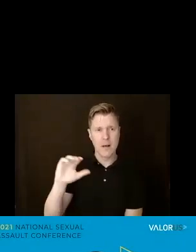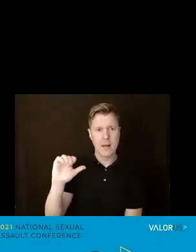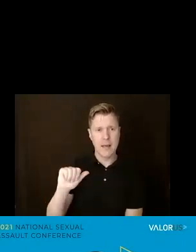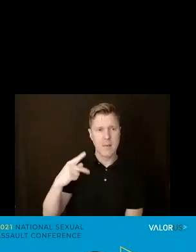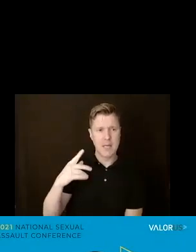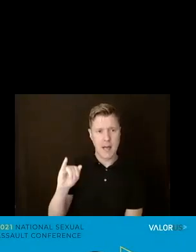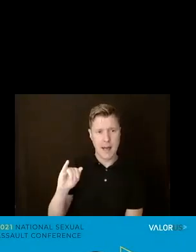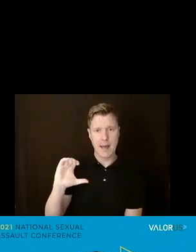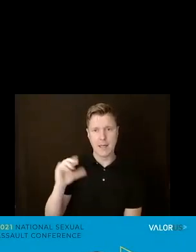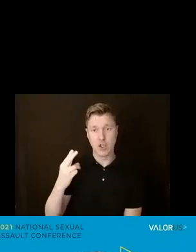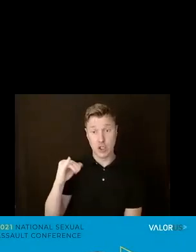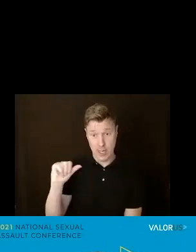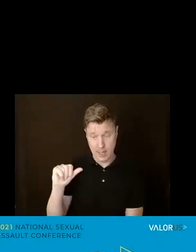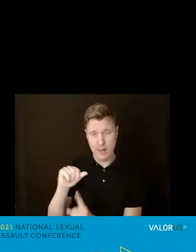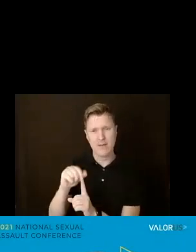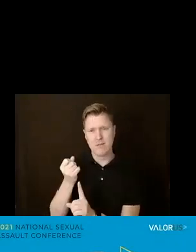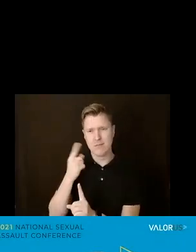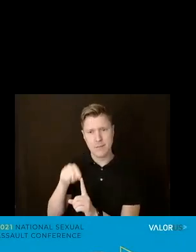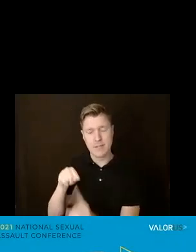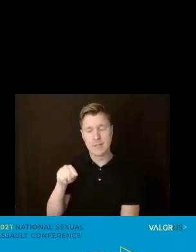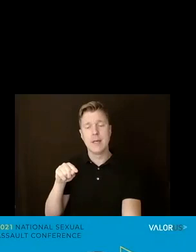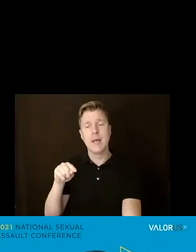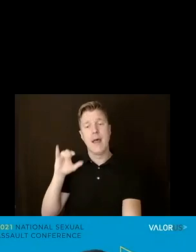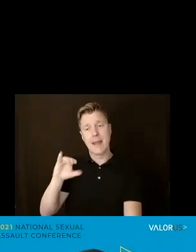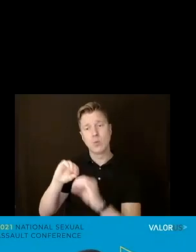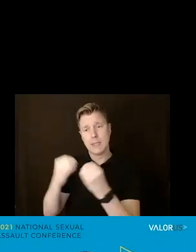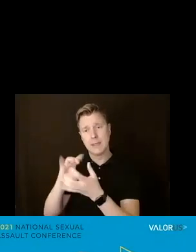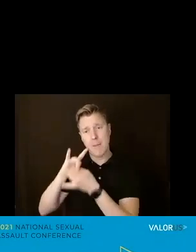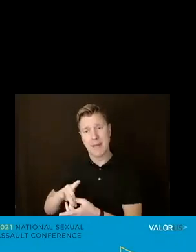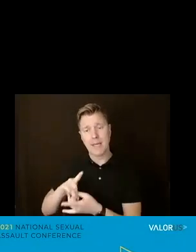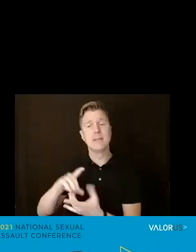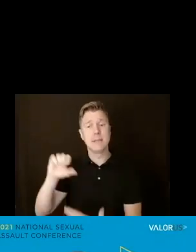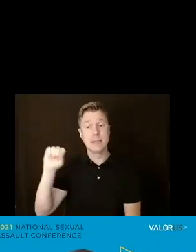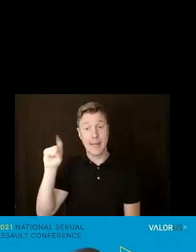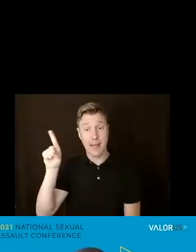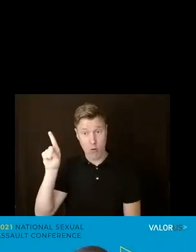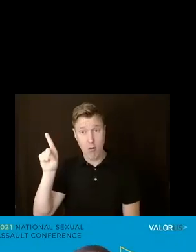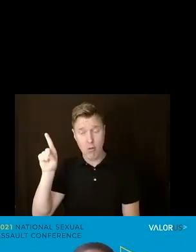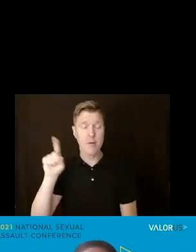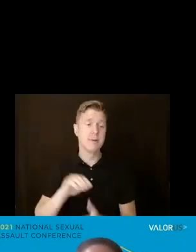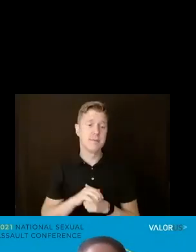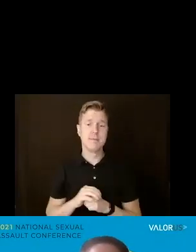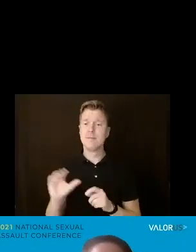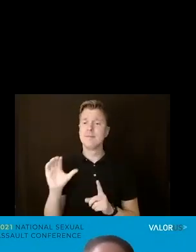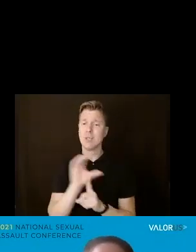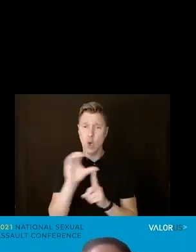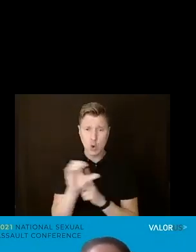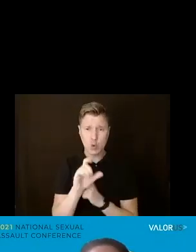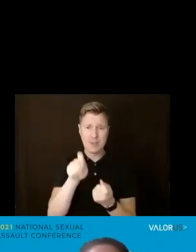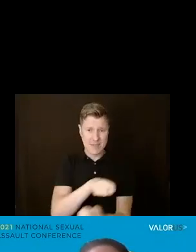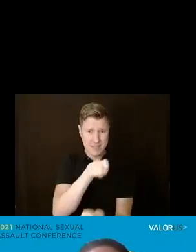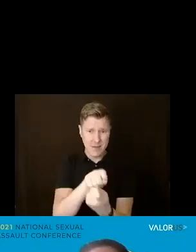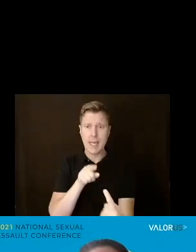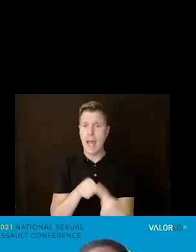And API Chaya, for folks that don't know, is an organization based in Seattle, Washington. It's a culturally specific